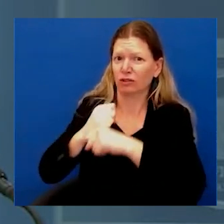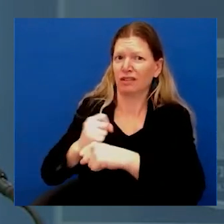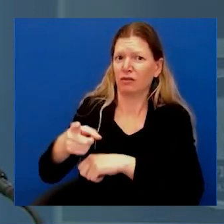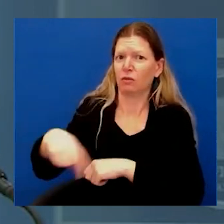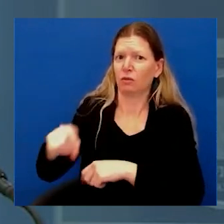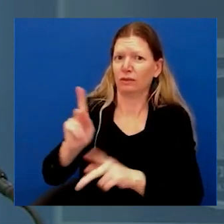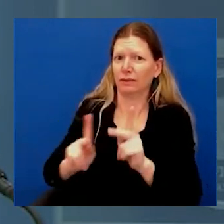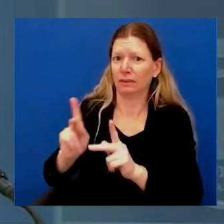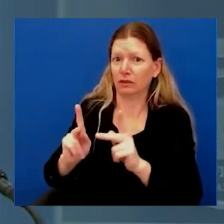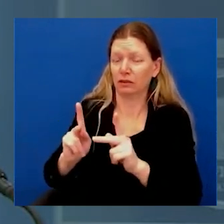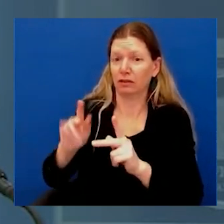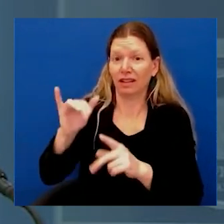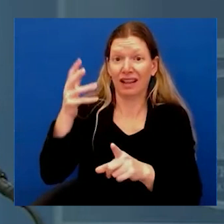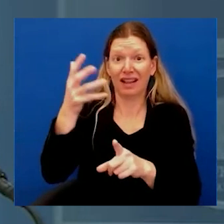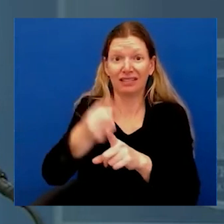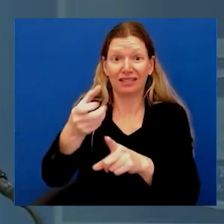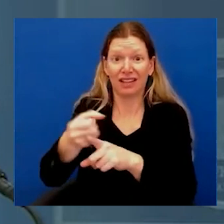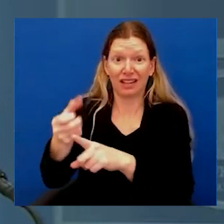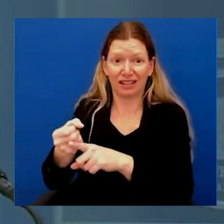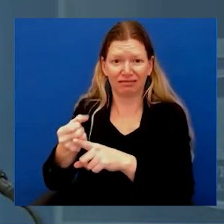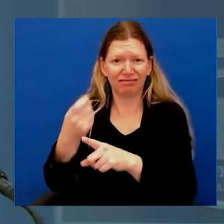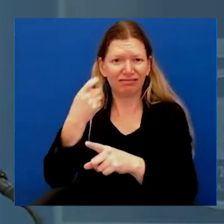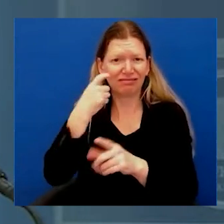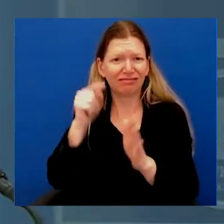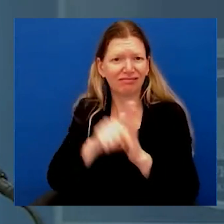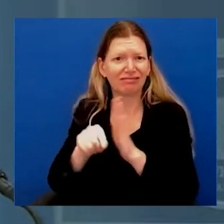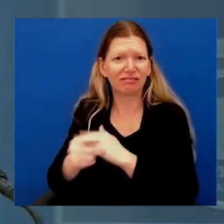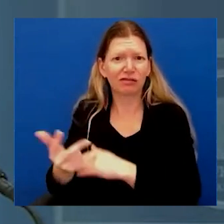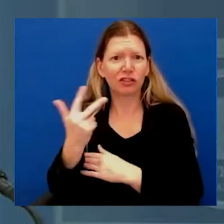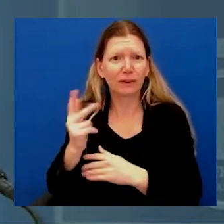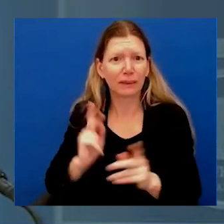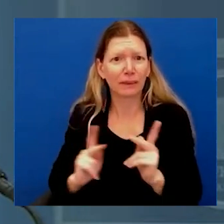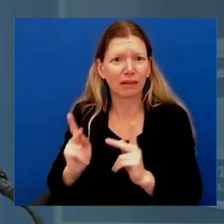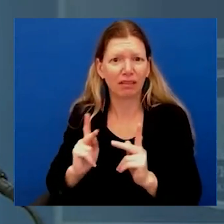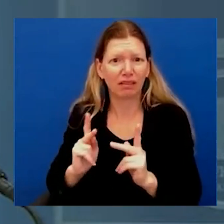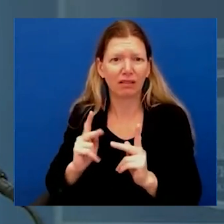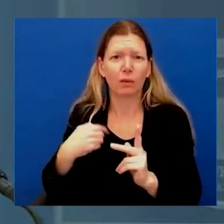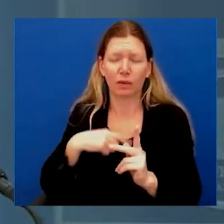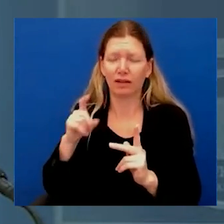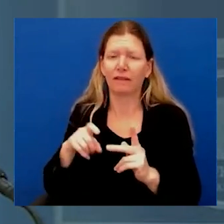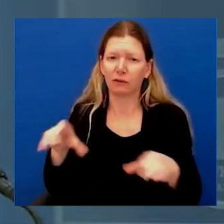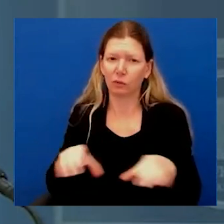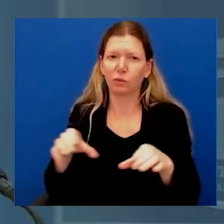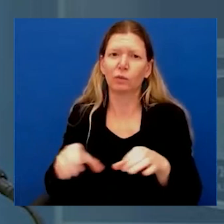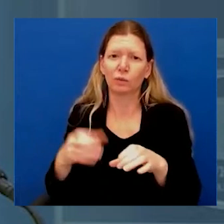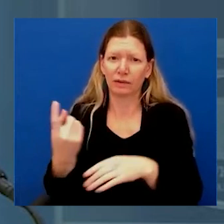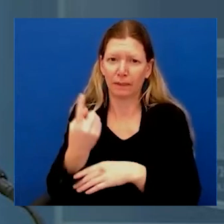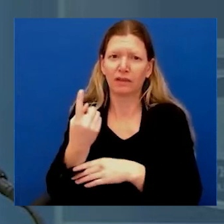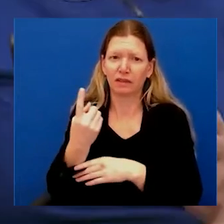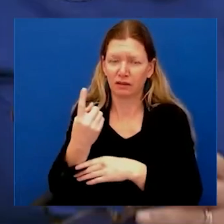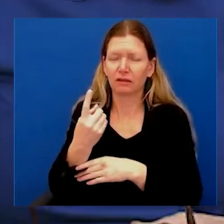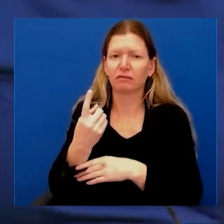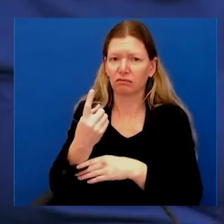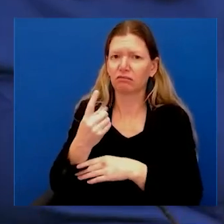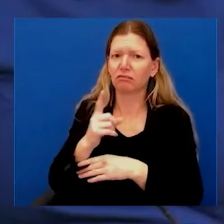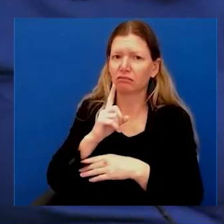We will do what we need to do to make sure that those responsible are held properly accountable. Is there attribution